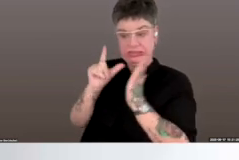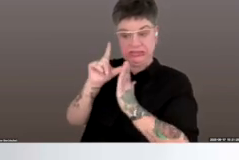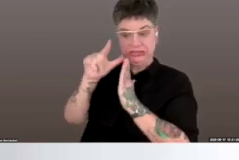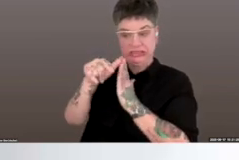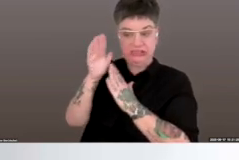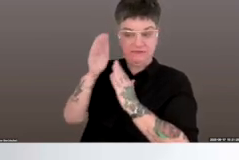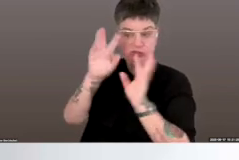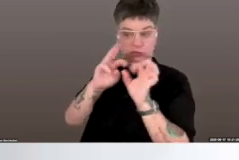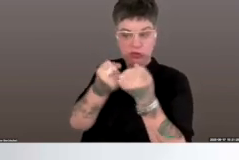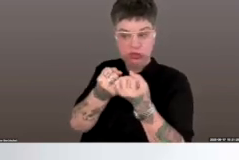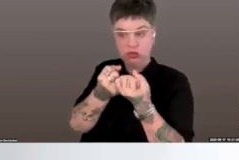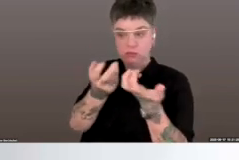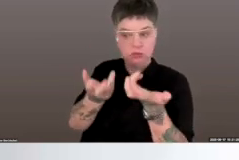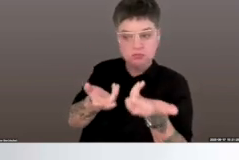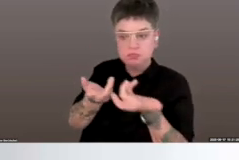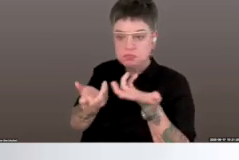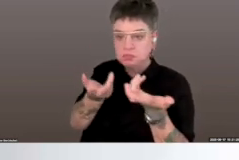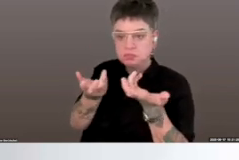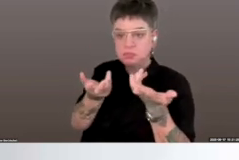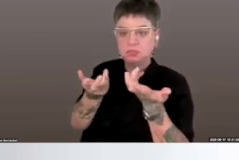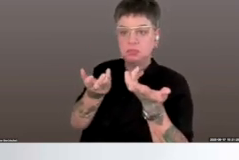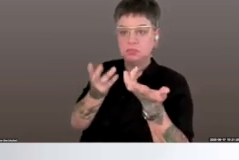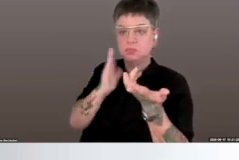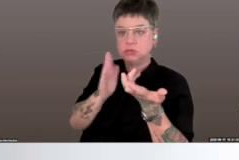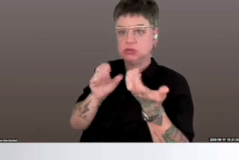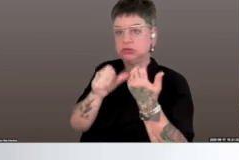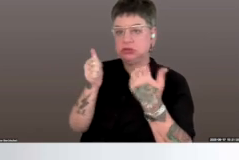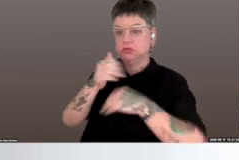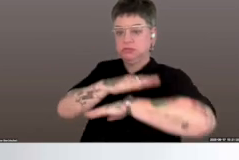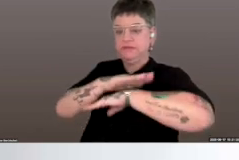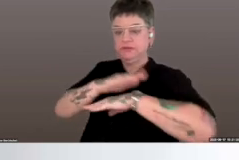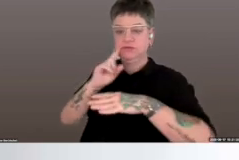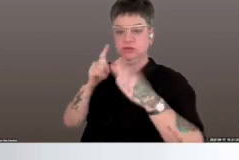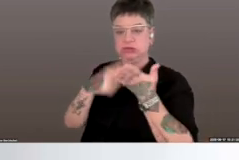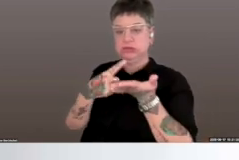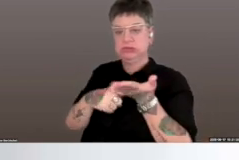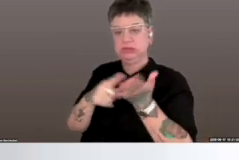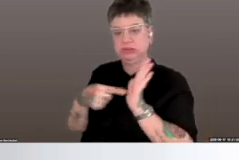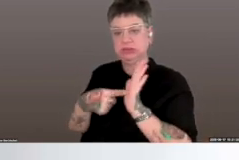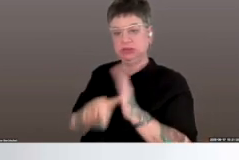future workshop, or will there be another platform to discuss this?